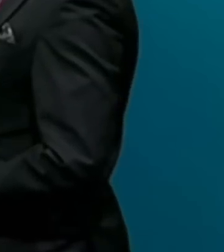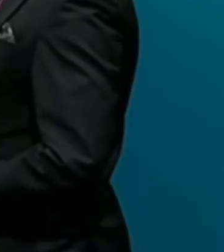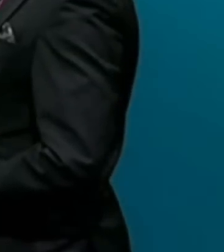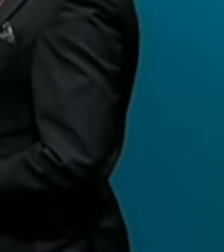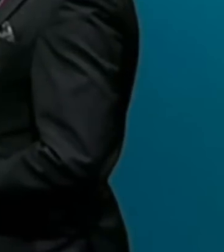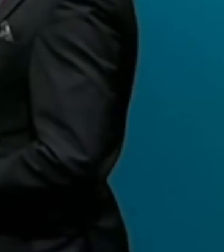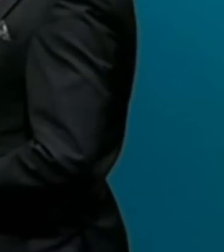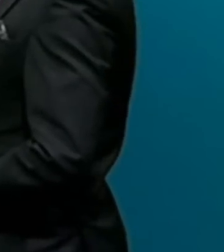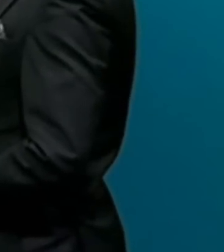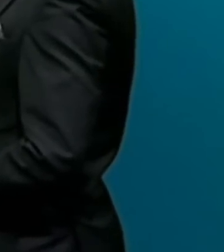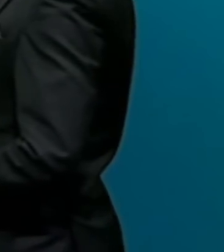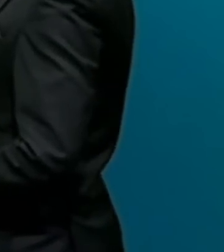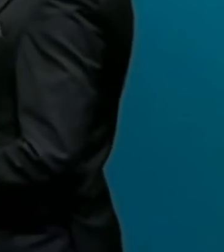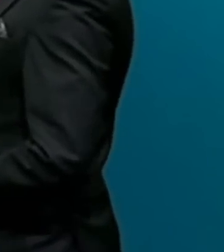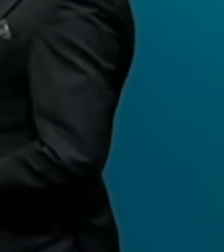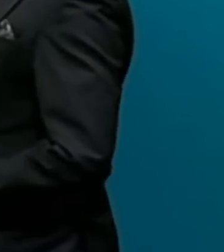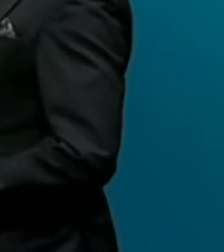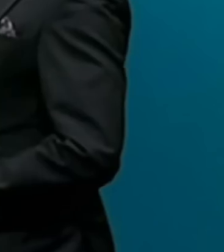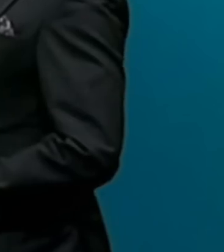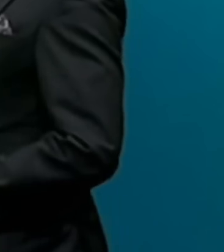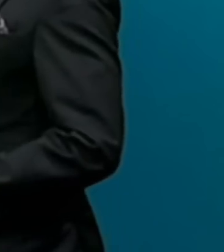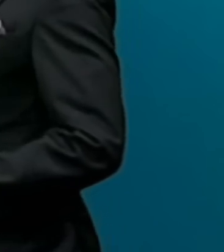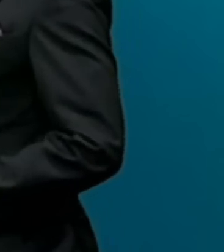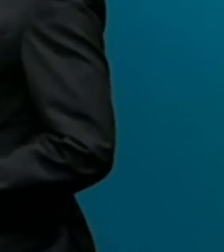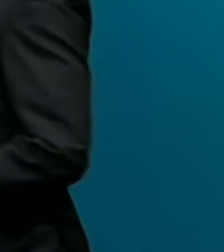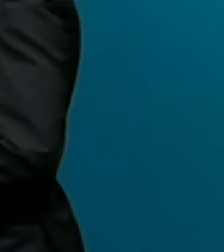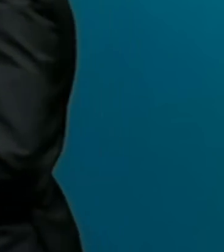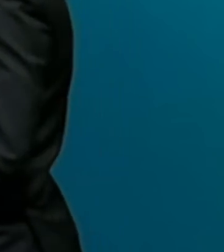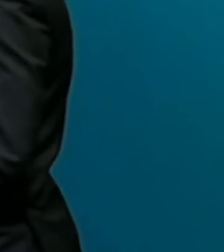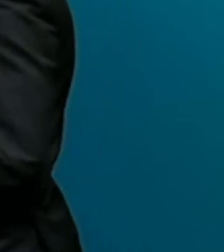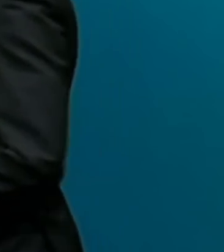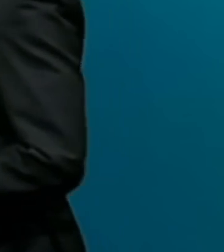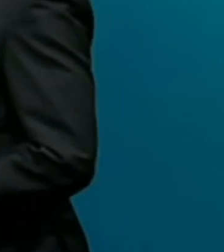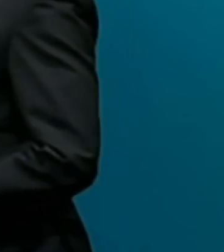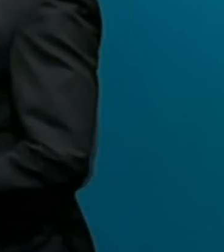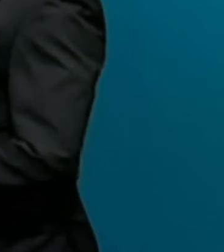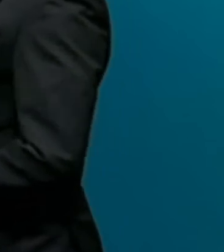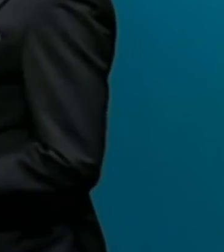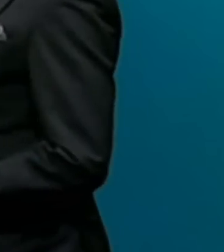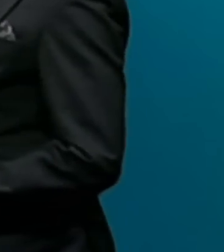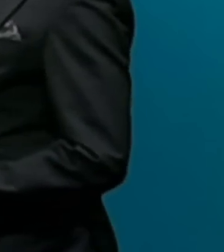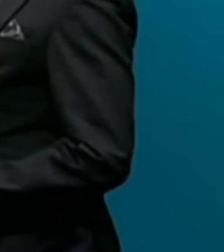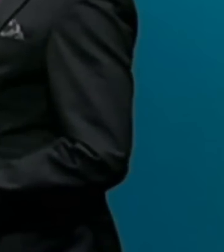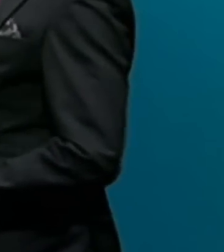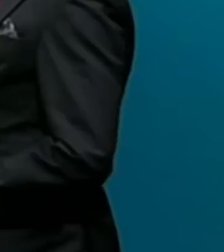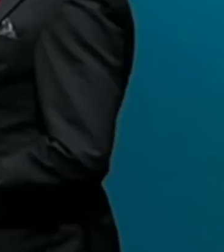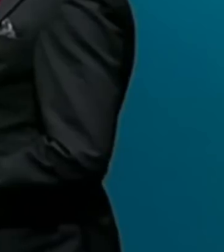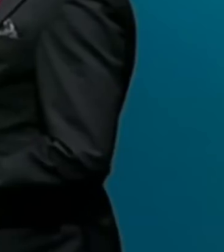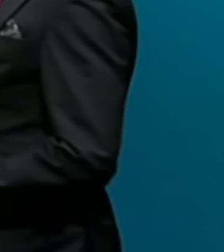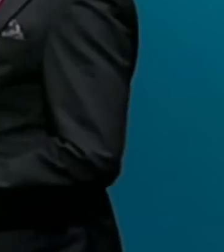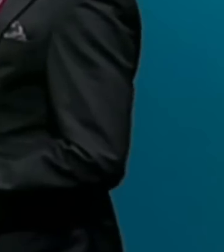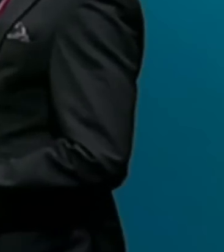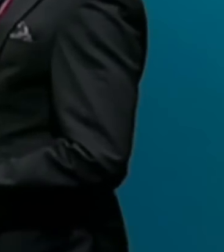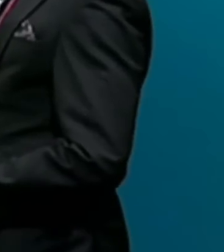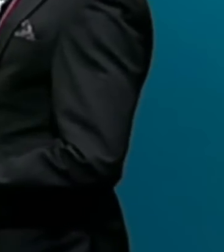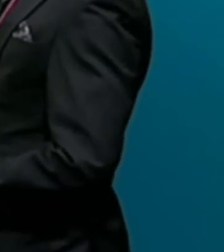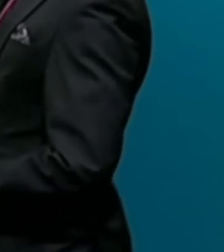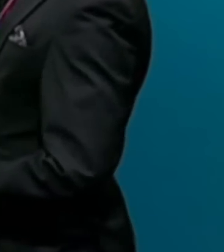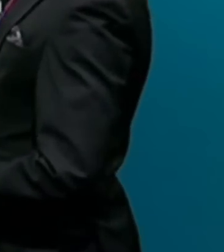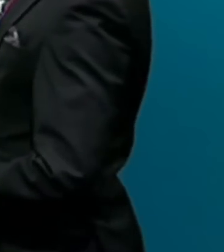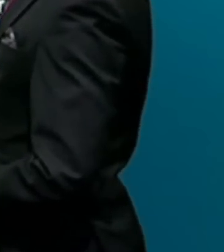tša dipula ka diperesente tše 60 ke dikgonagalo tša dipula tšeo di tla epolola go bahu dikarolo tšona tšeo go mmela letšatšing la go SASA le sa itemogela